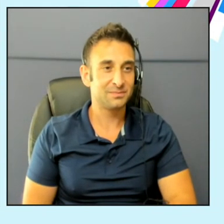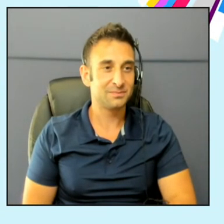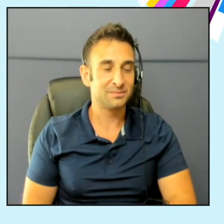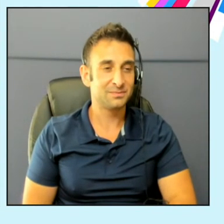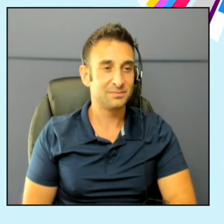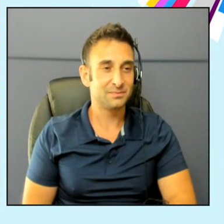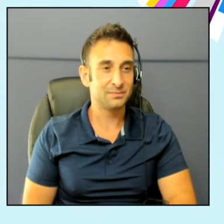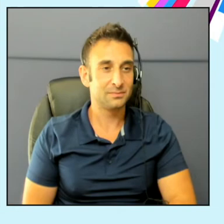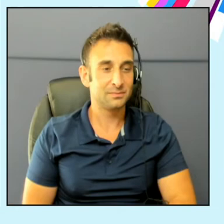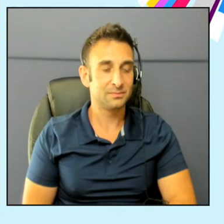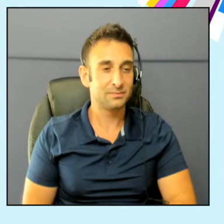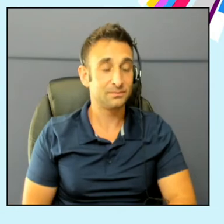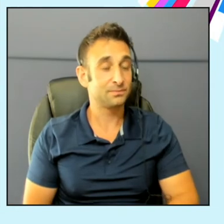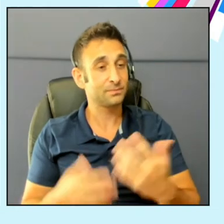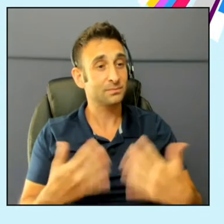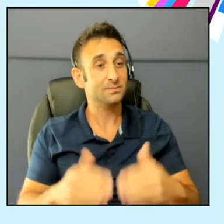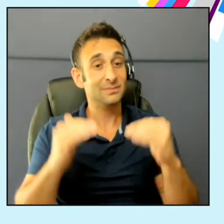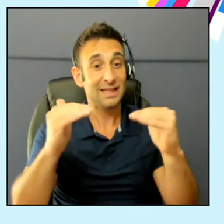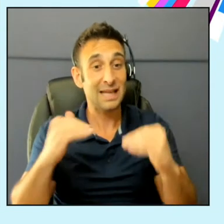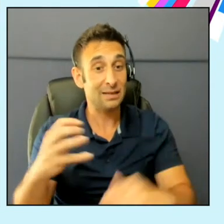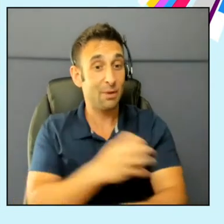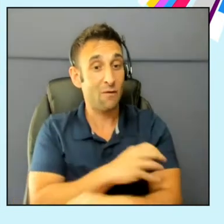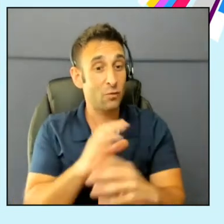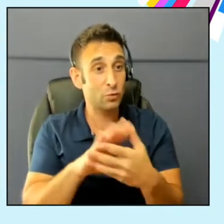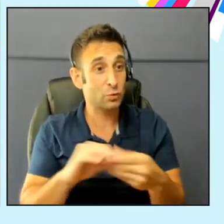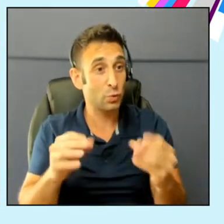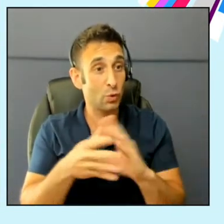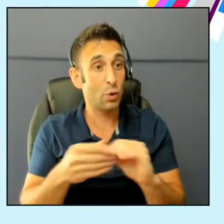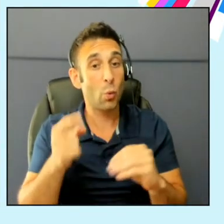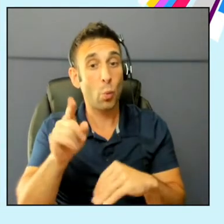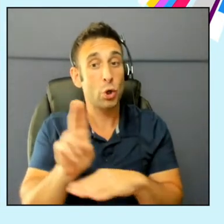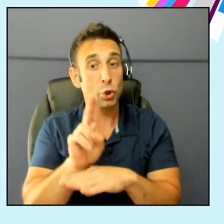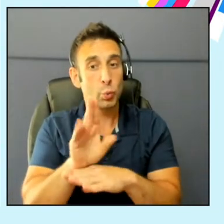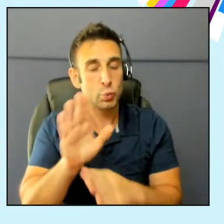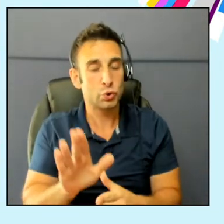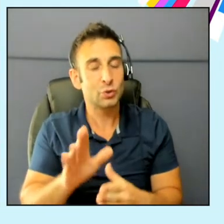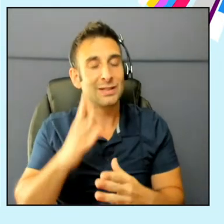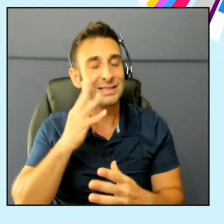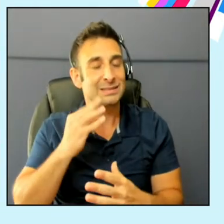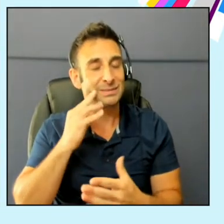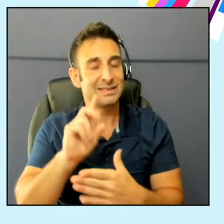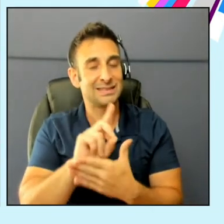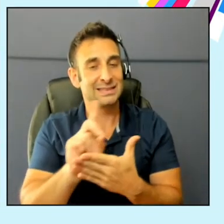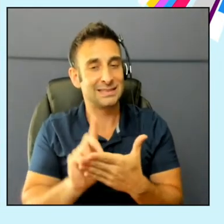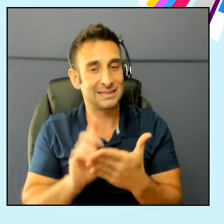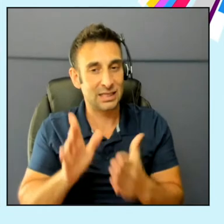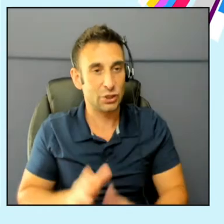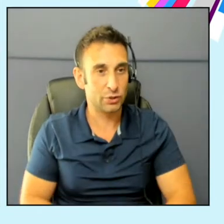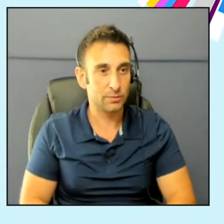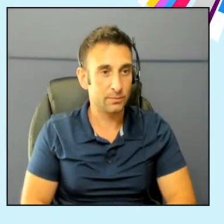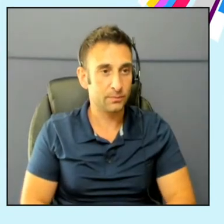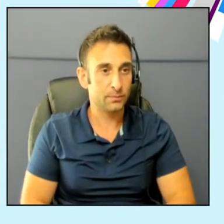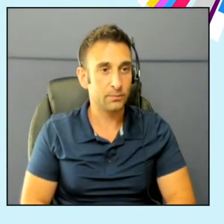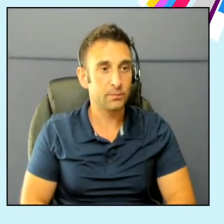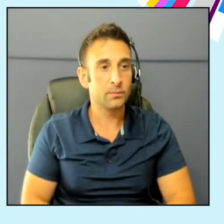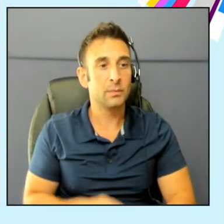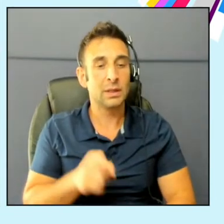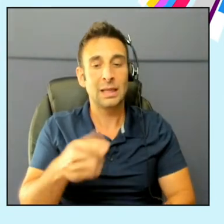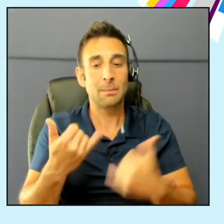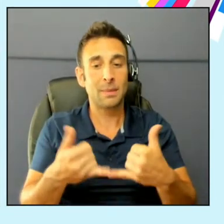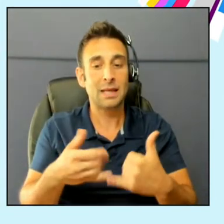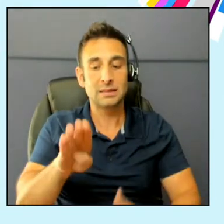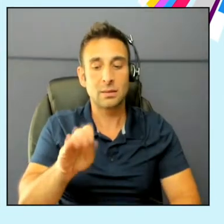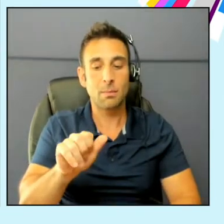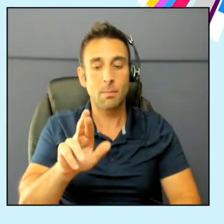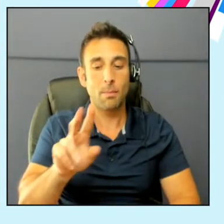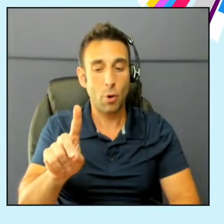Next powerful story is from a user experience designer. Wandersong, you play as the bard, who is referred to with